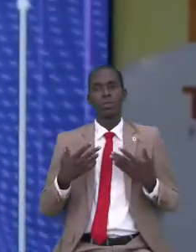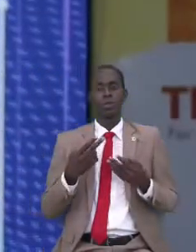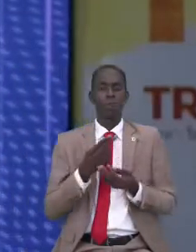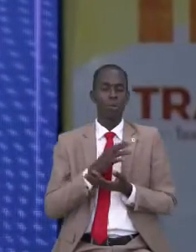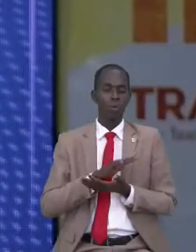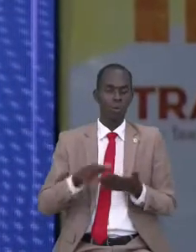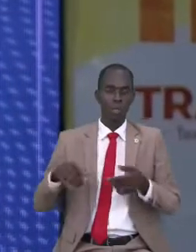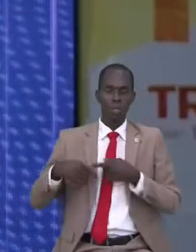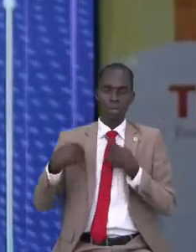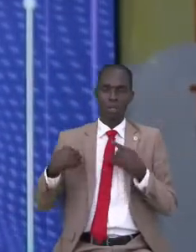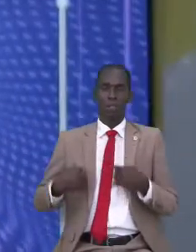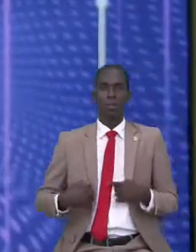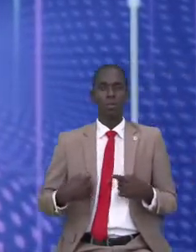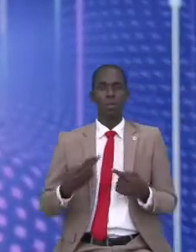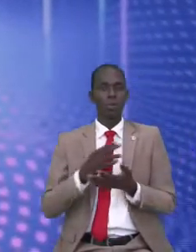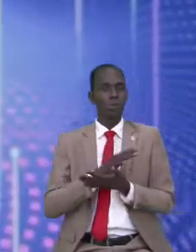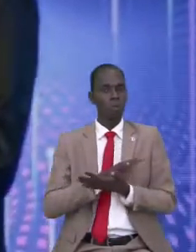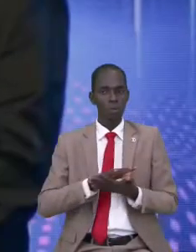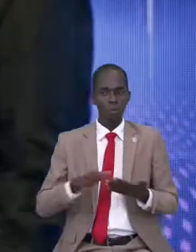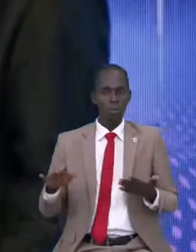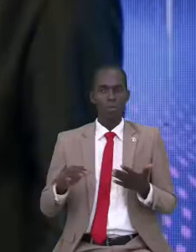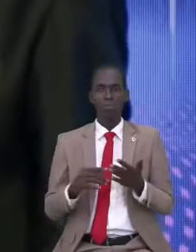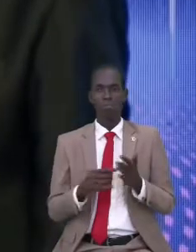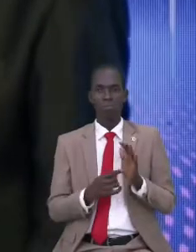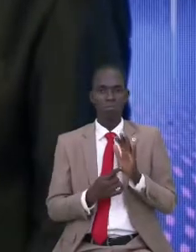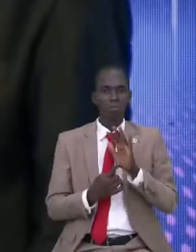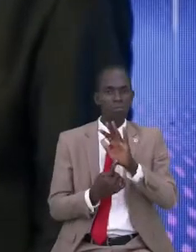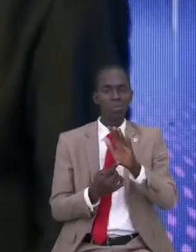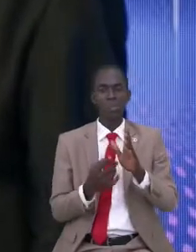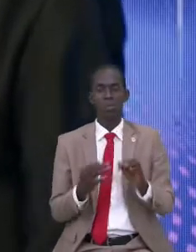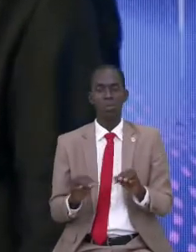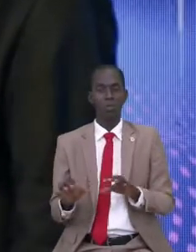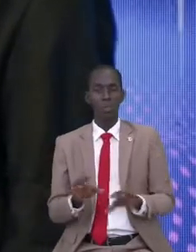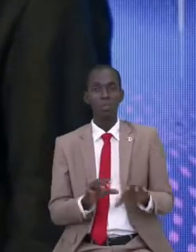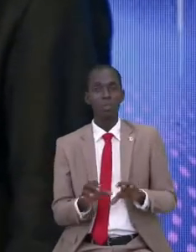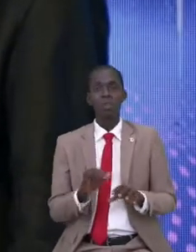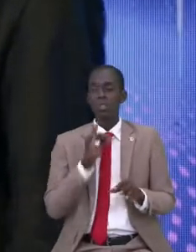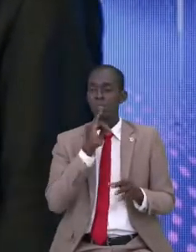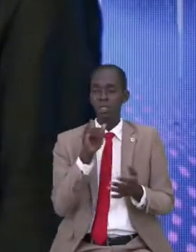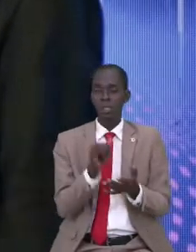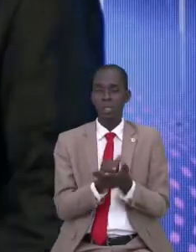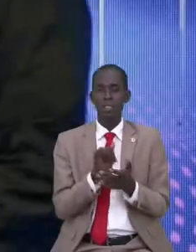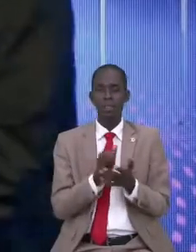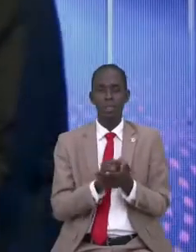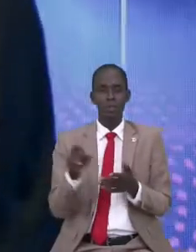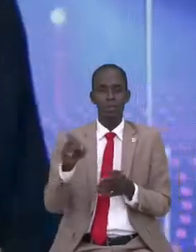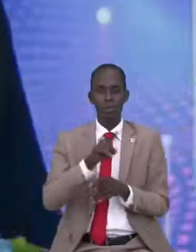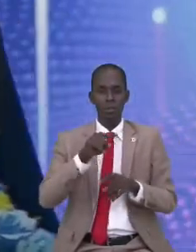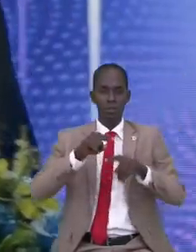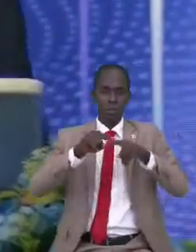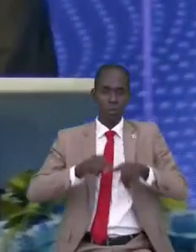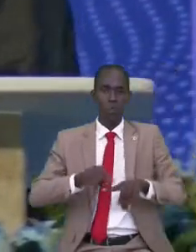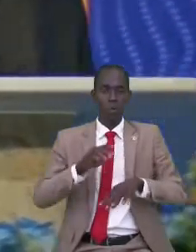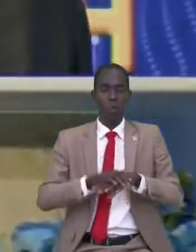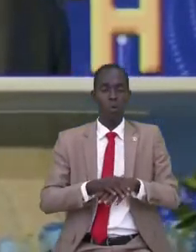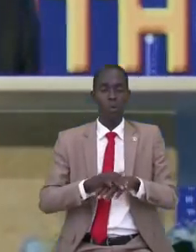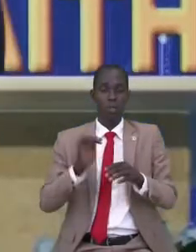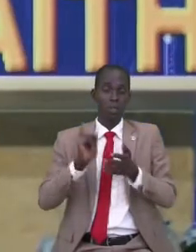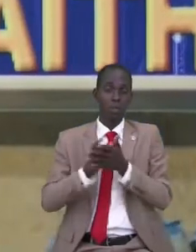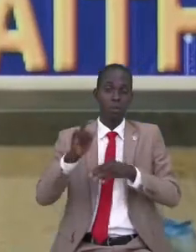heart, holy disposition. It's that you build on that can